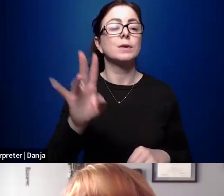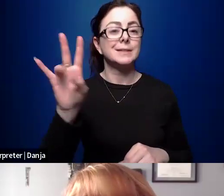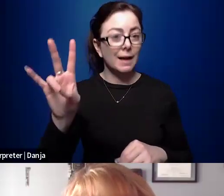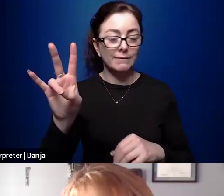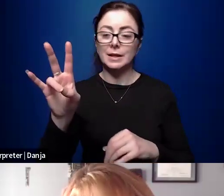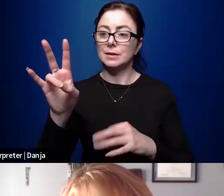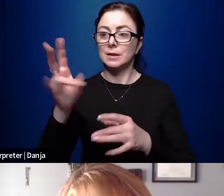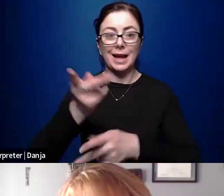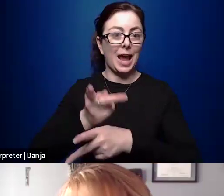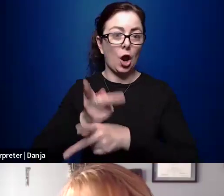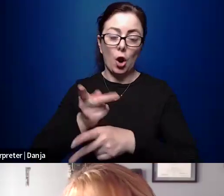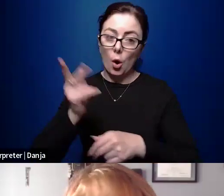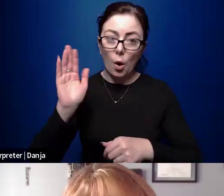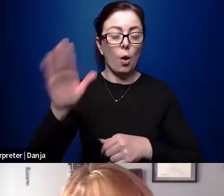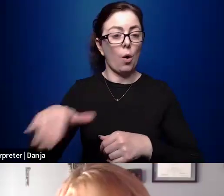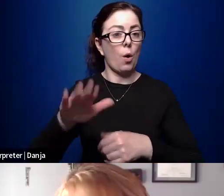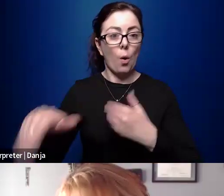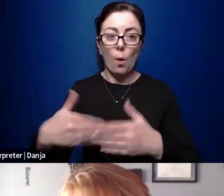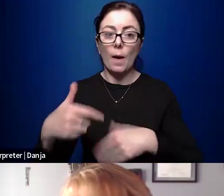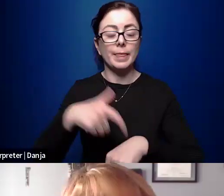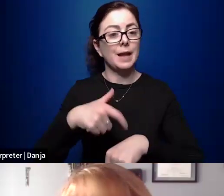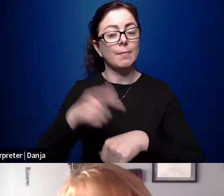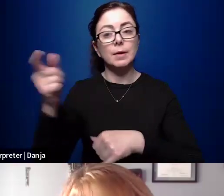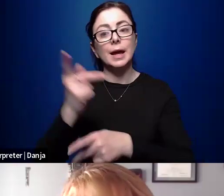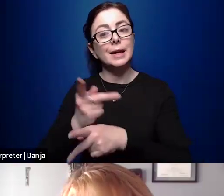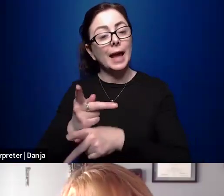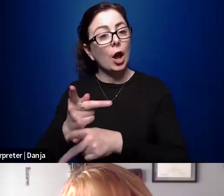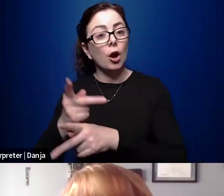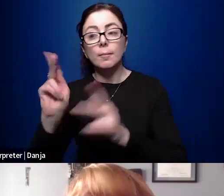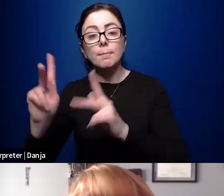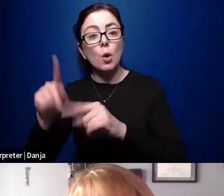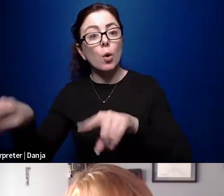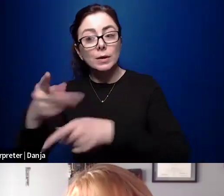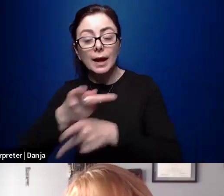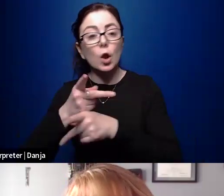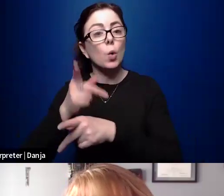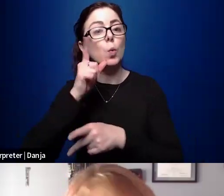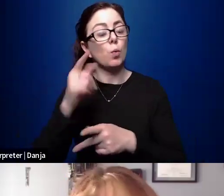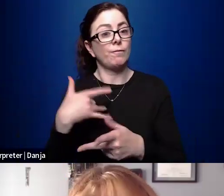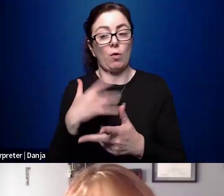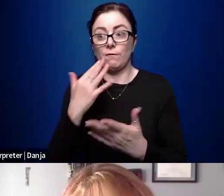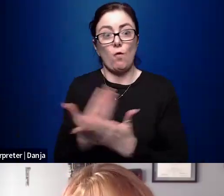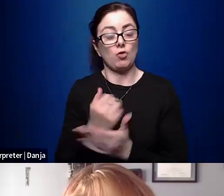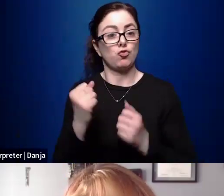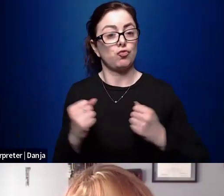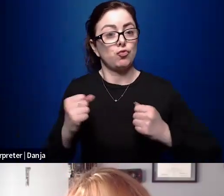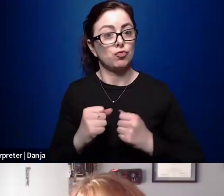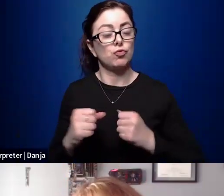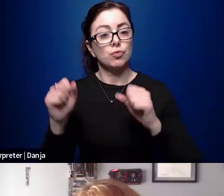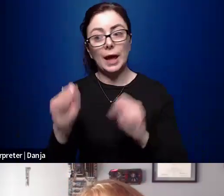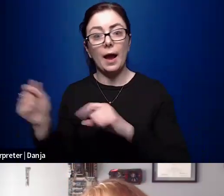caregivers that have slept, caregivers that are refreshed, caregivers that only come in for 8 hours and then get to take the night